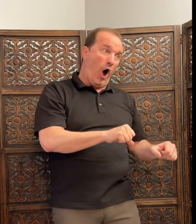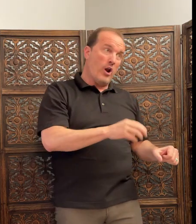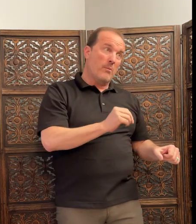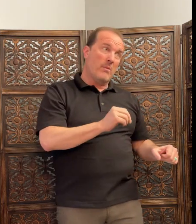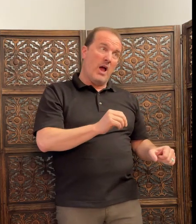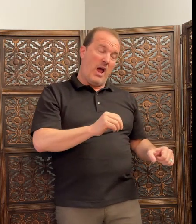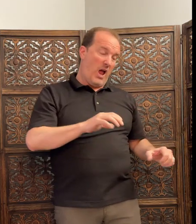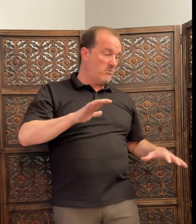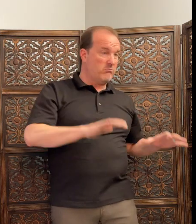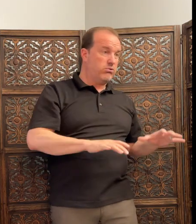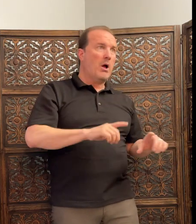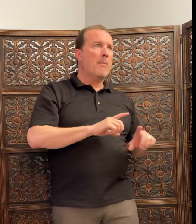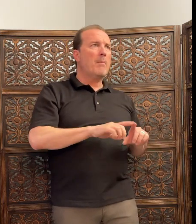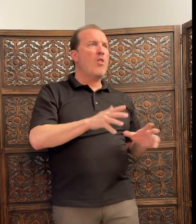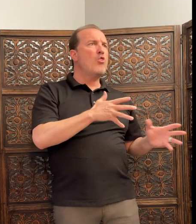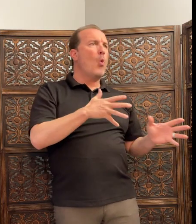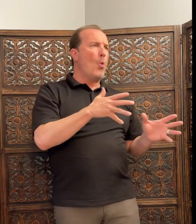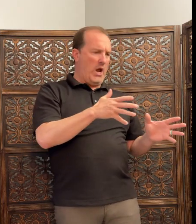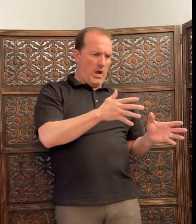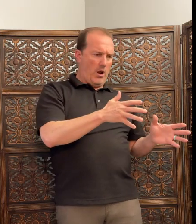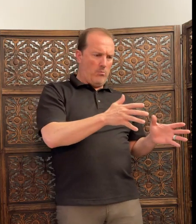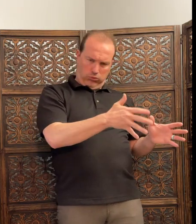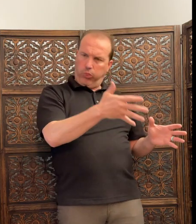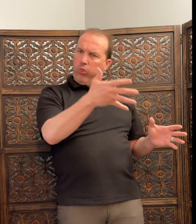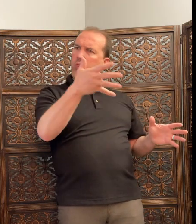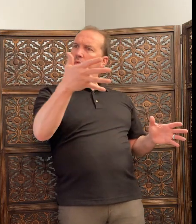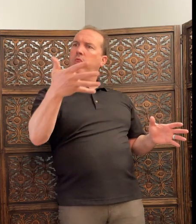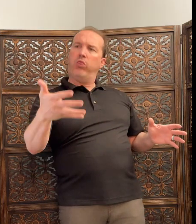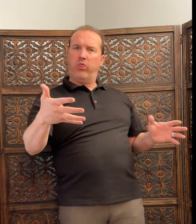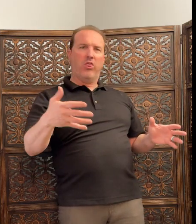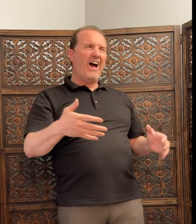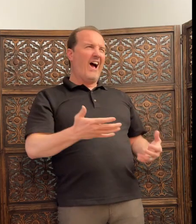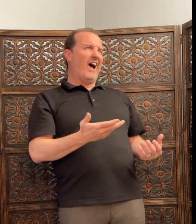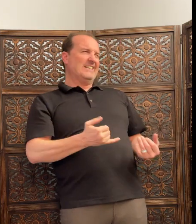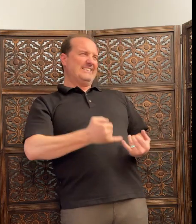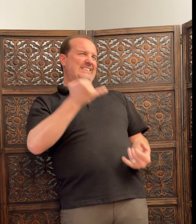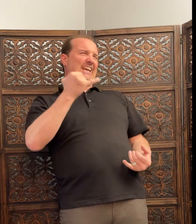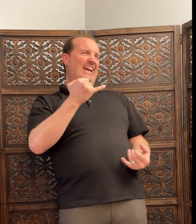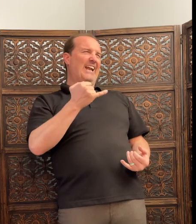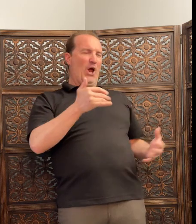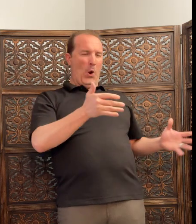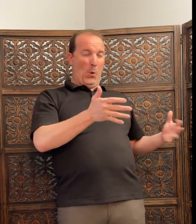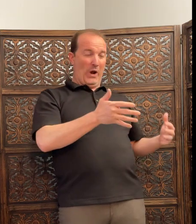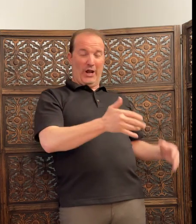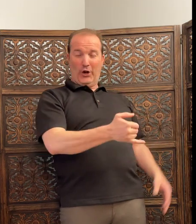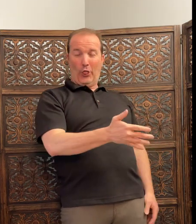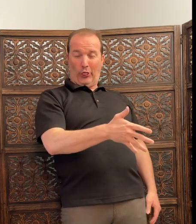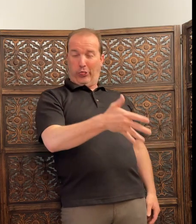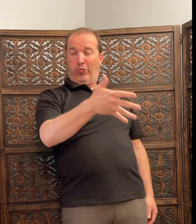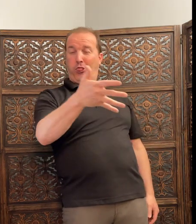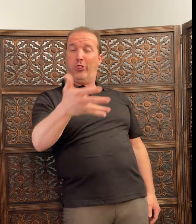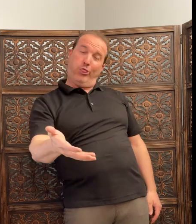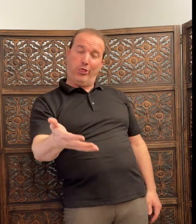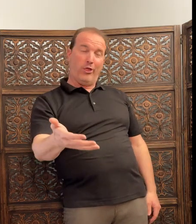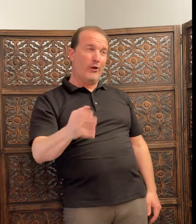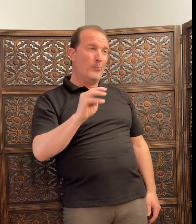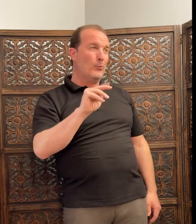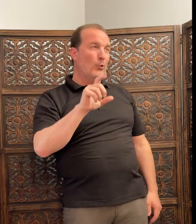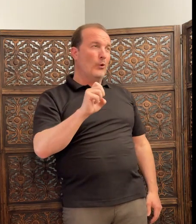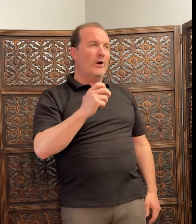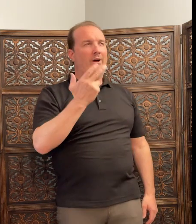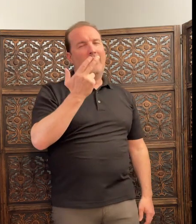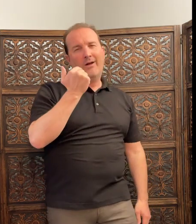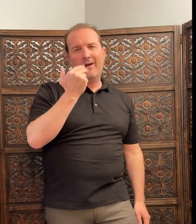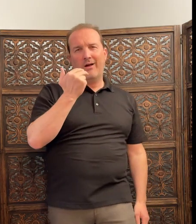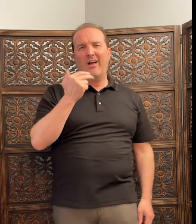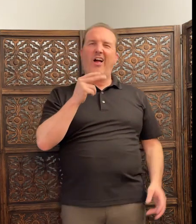and maybe would have trampled him to death if the wind hadn't changed all of a sudden and blowed the mule way off his course, him being so poor and